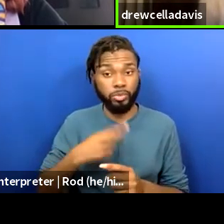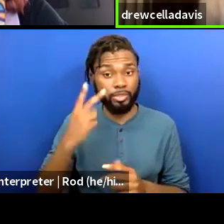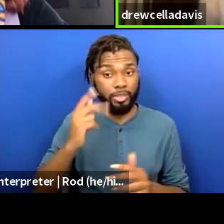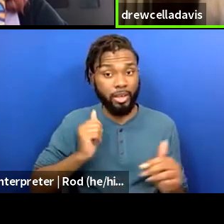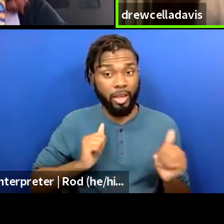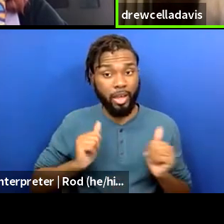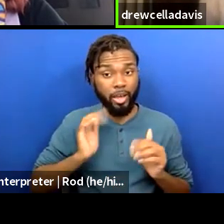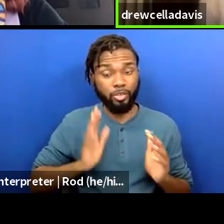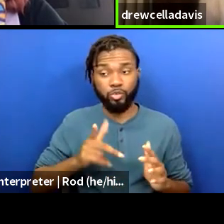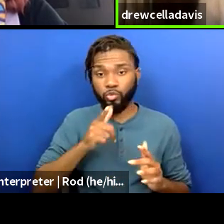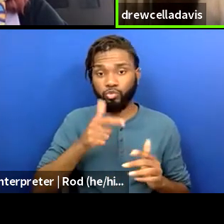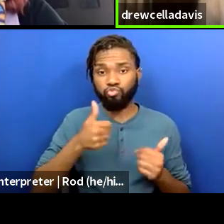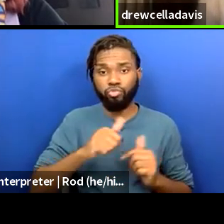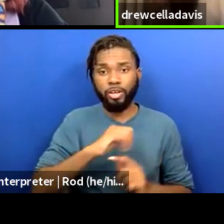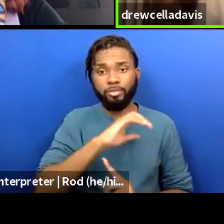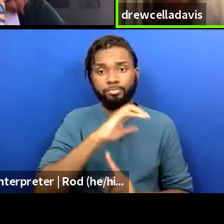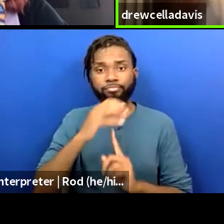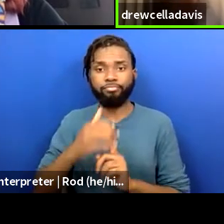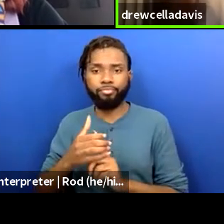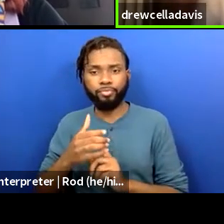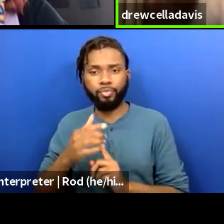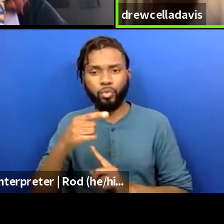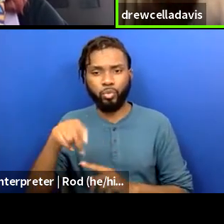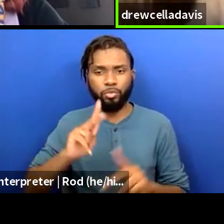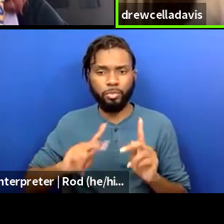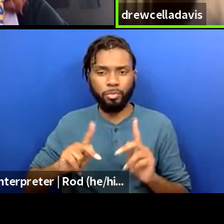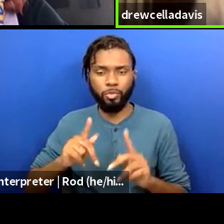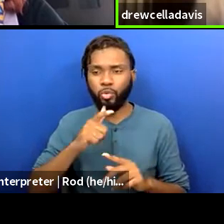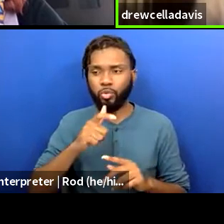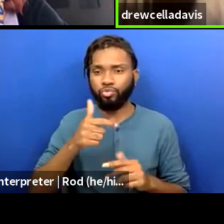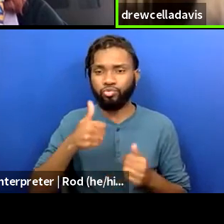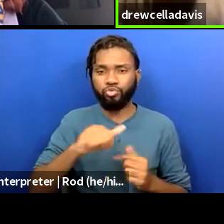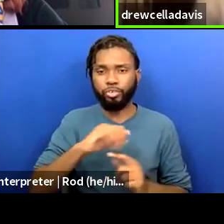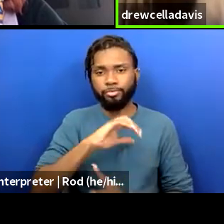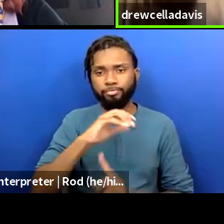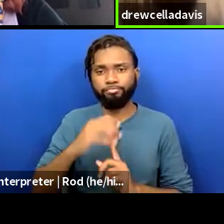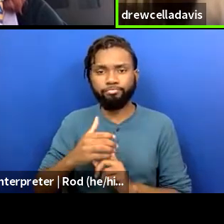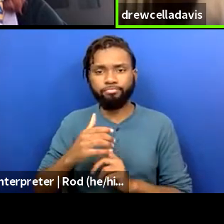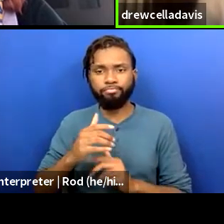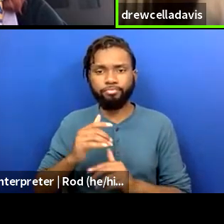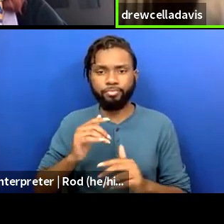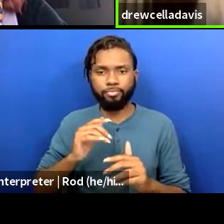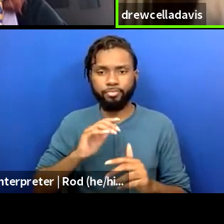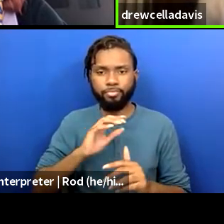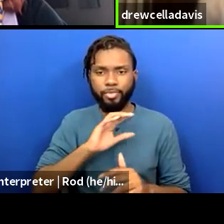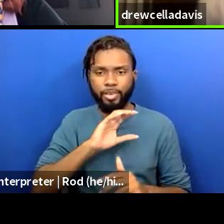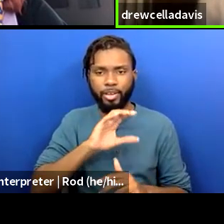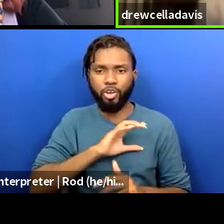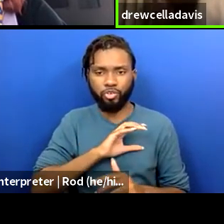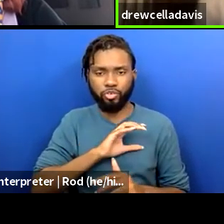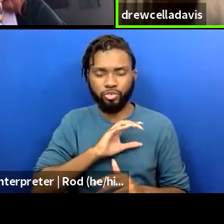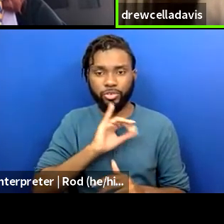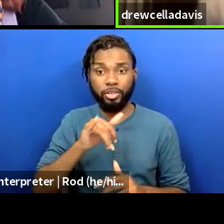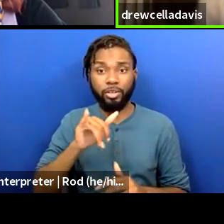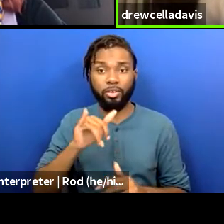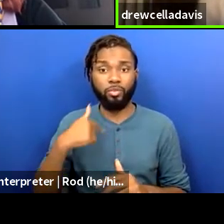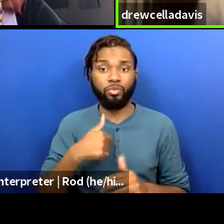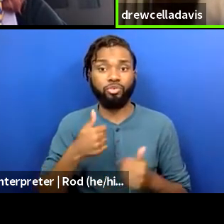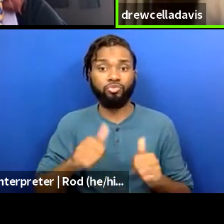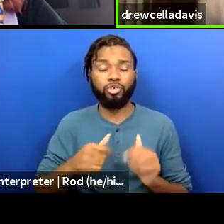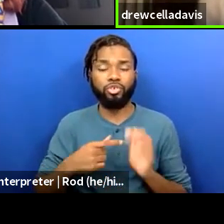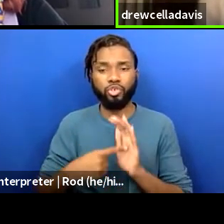these people that we are who portray these characters that we're trying to show. And I think that's